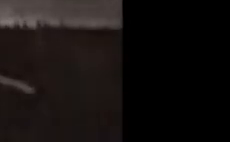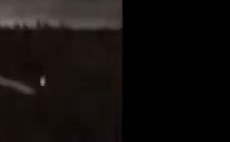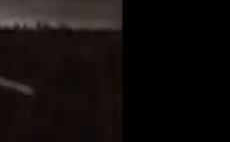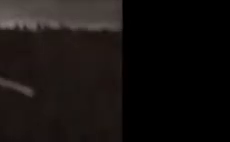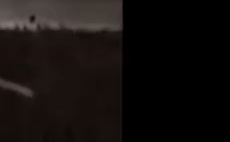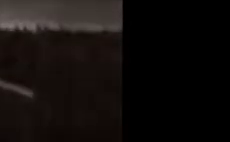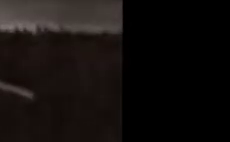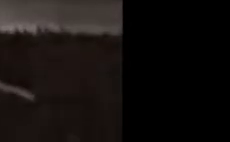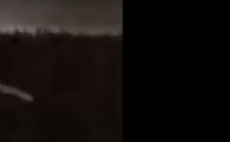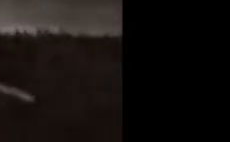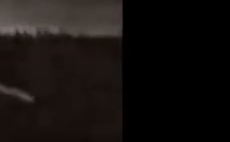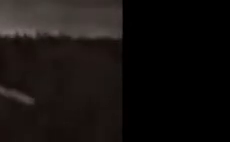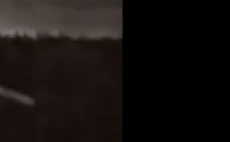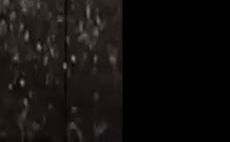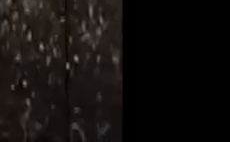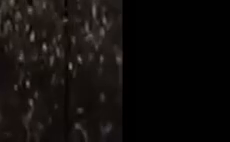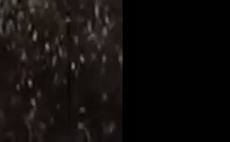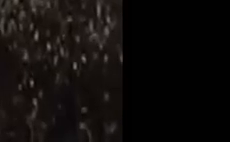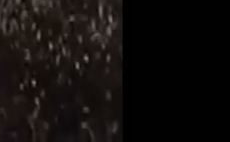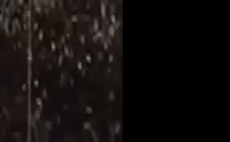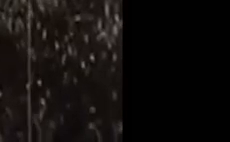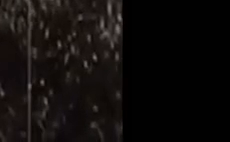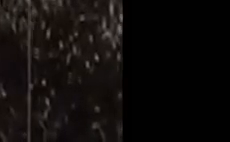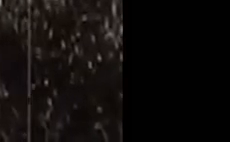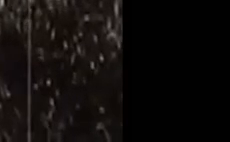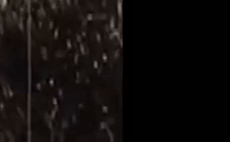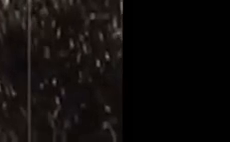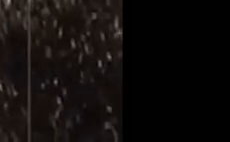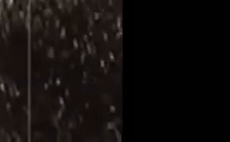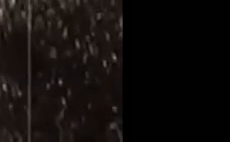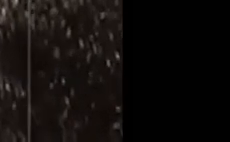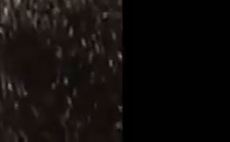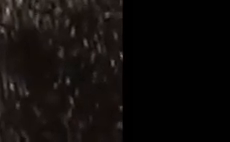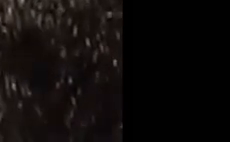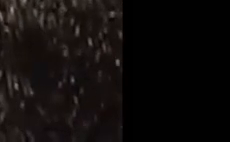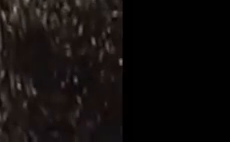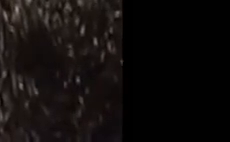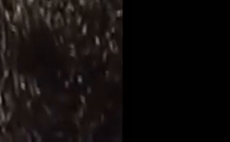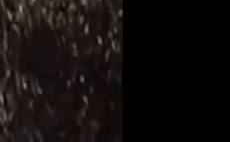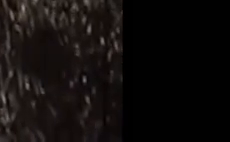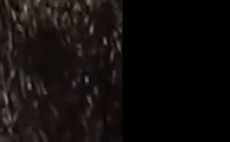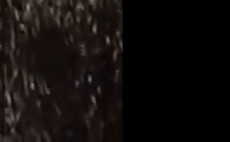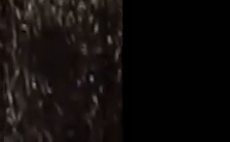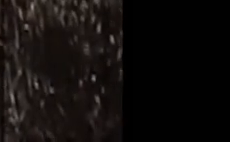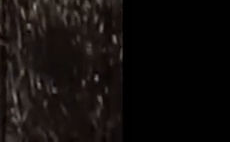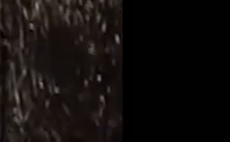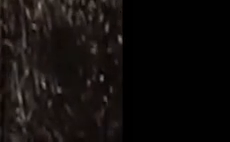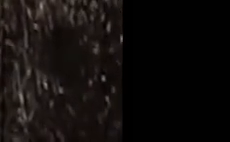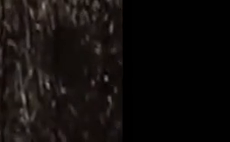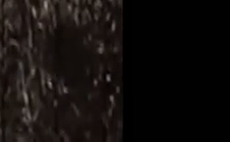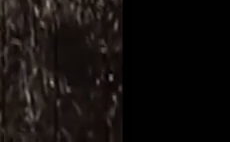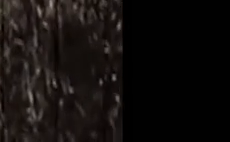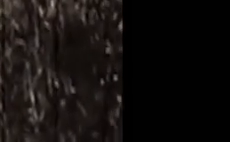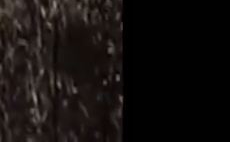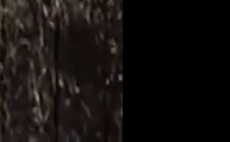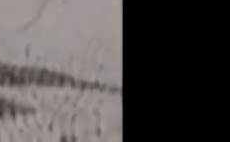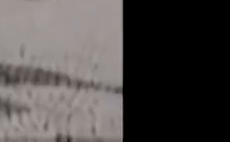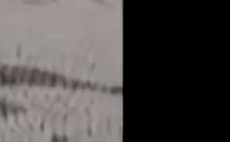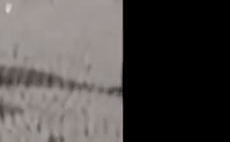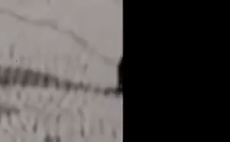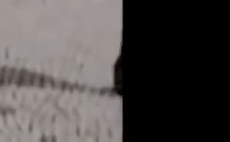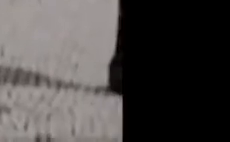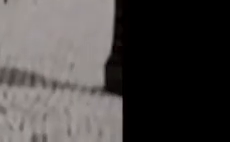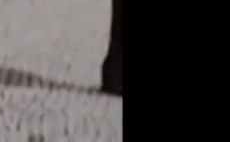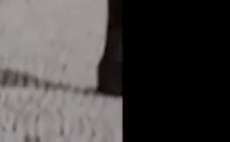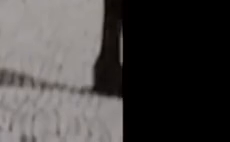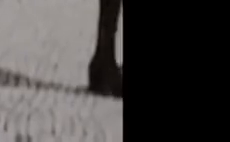by decades of lavish spending, defeated by new technology. Booming last century, it's bleeding money today.